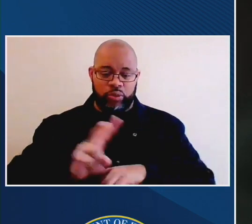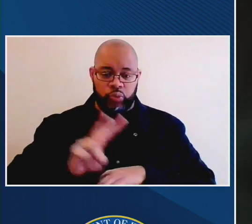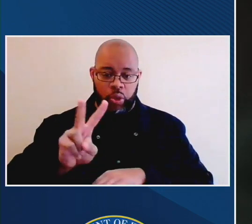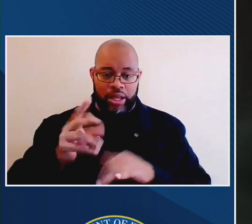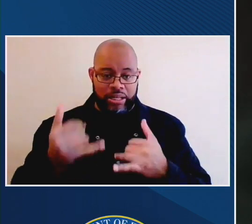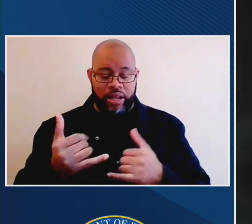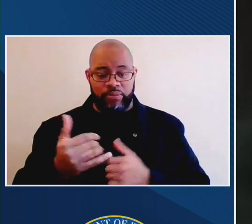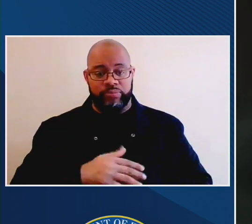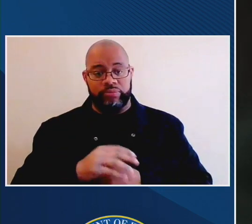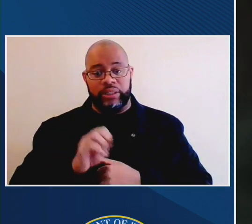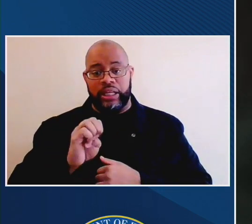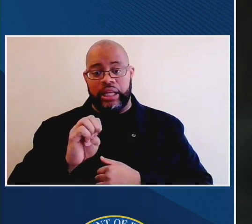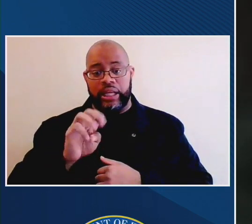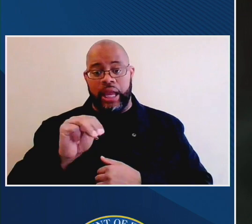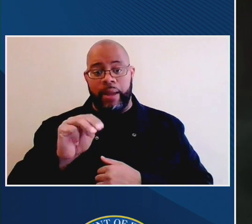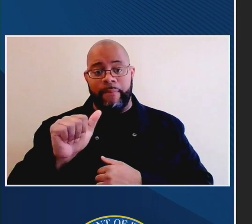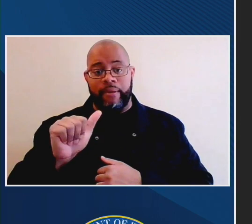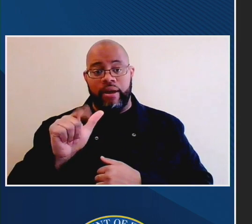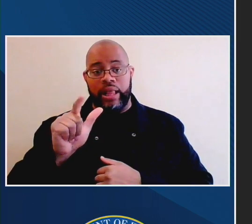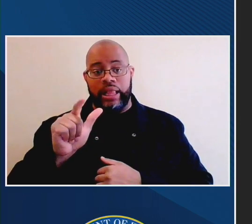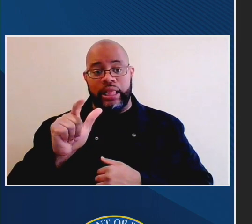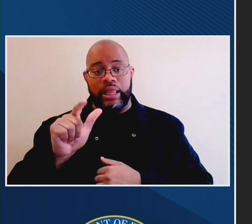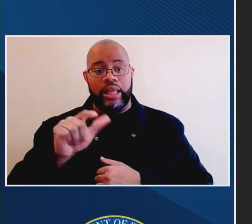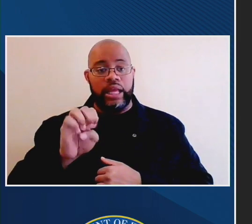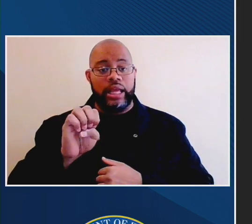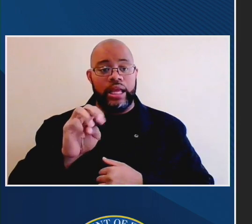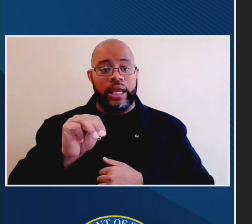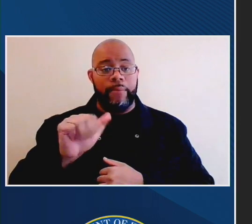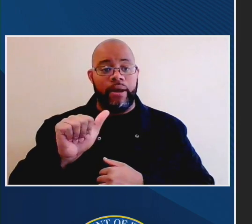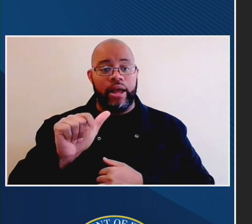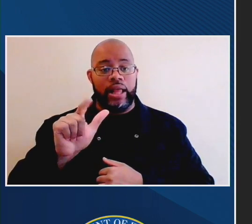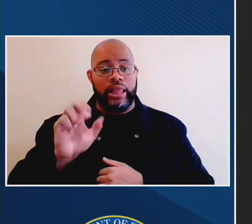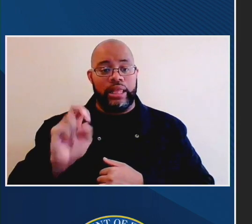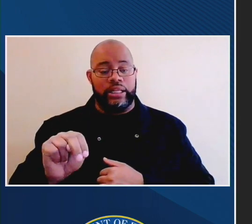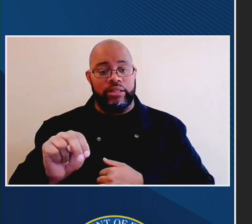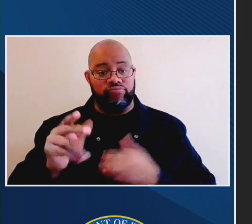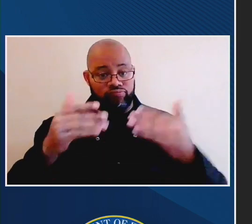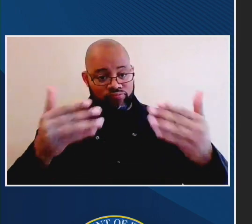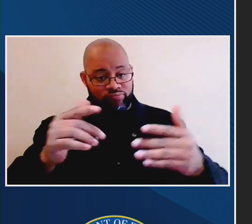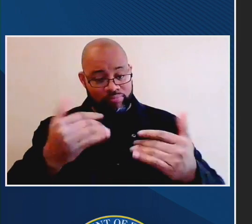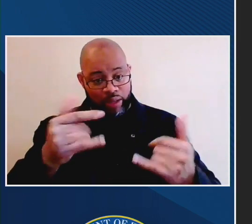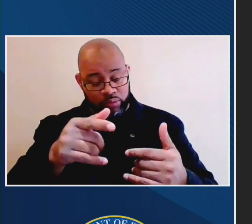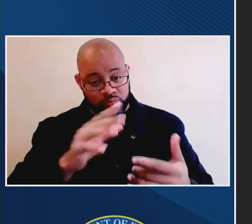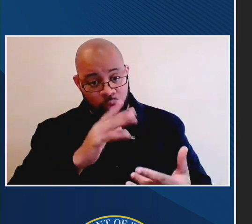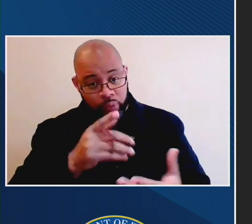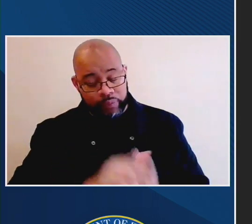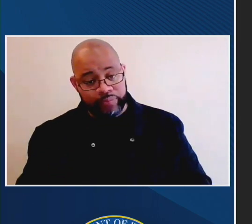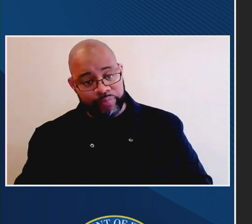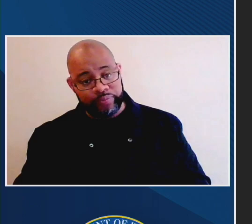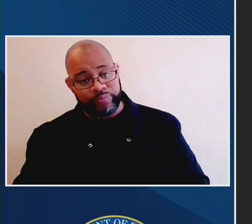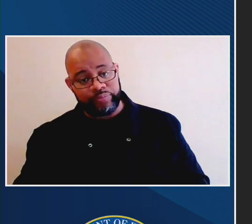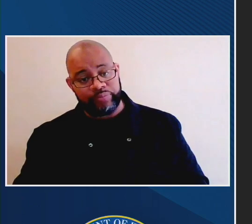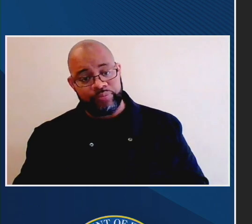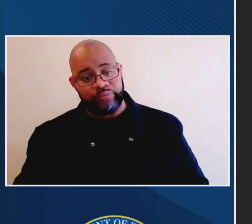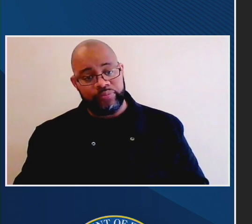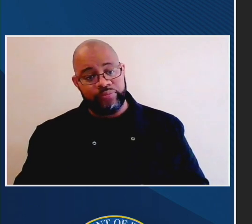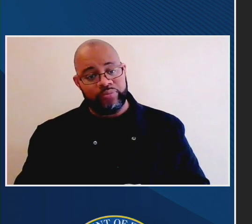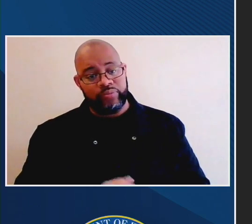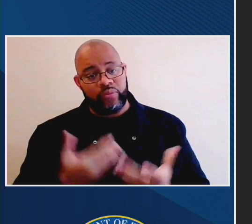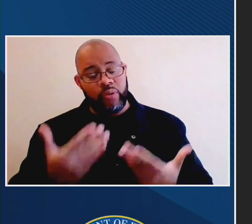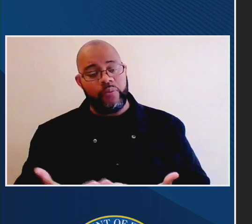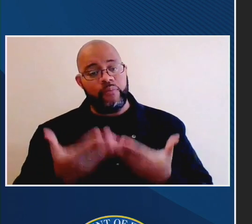been a public official, appointed public official in 2 states. I've been an elected public official in 1 state. I understand the context that people have to